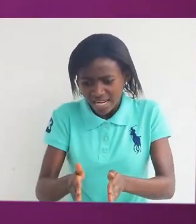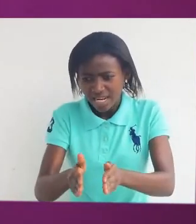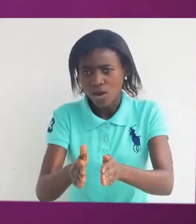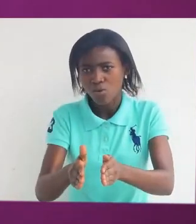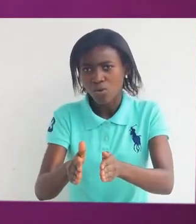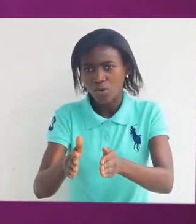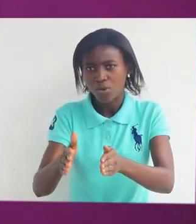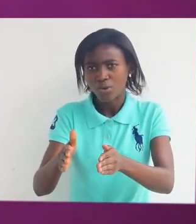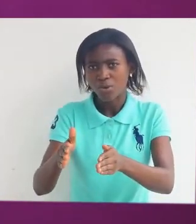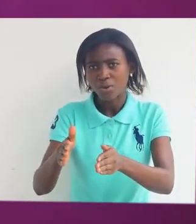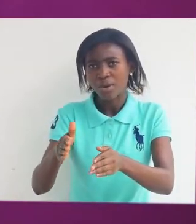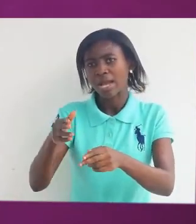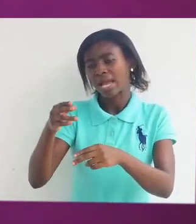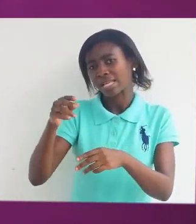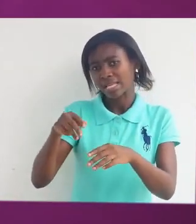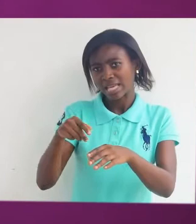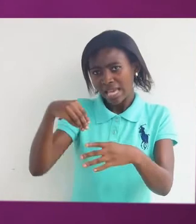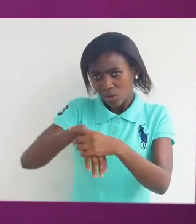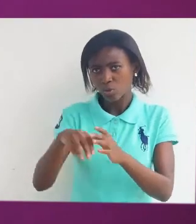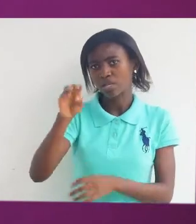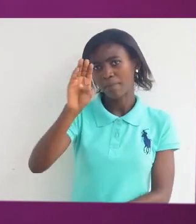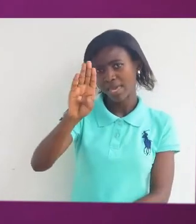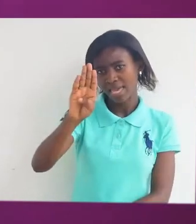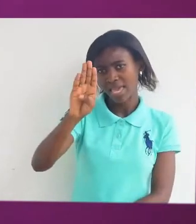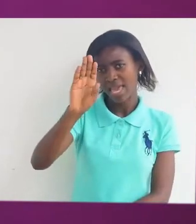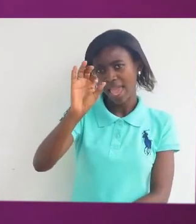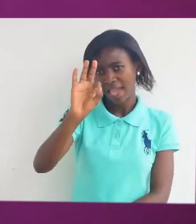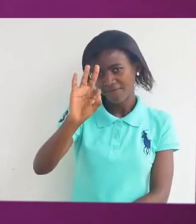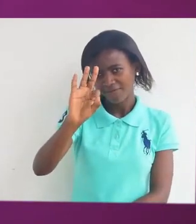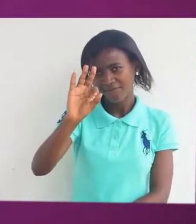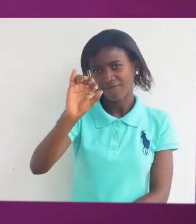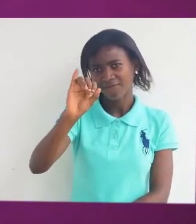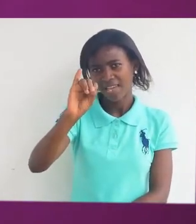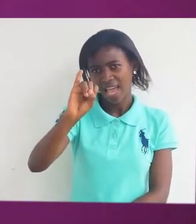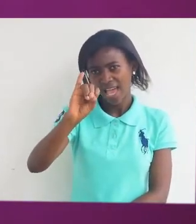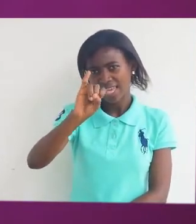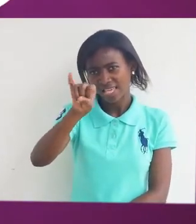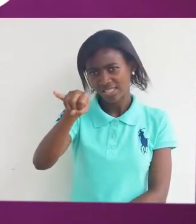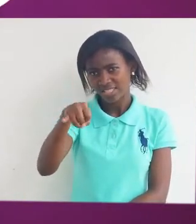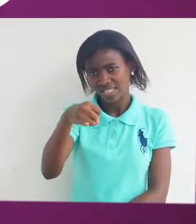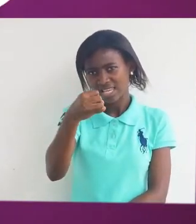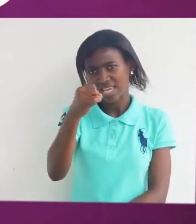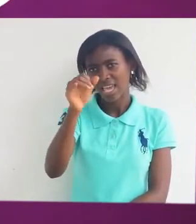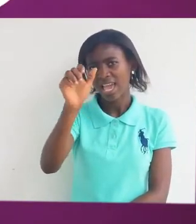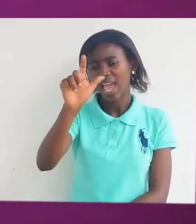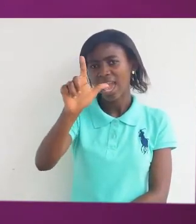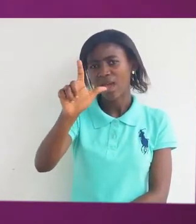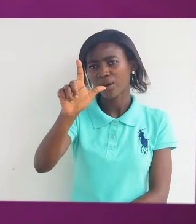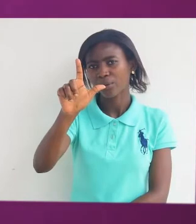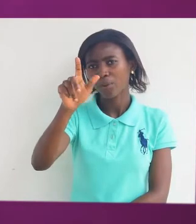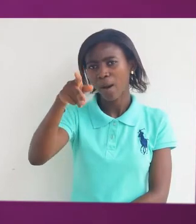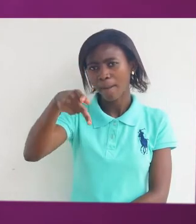letter forms include B, F, I, J,